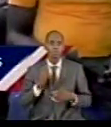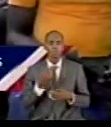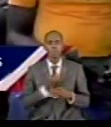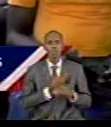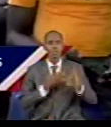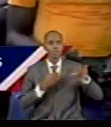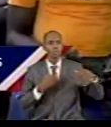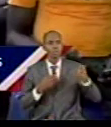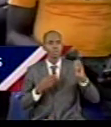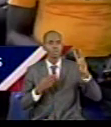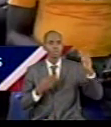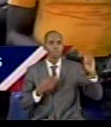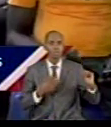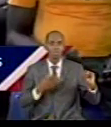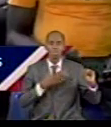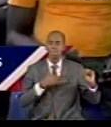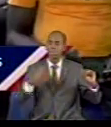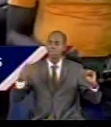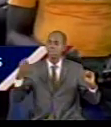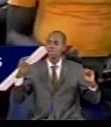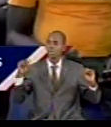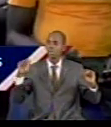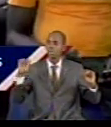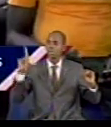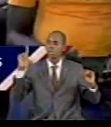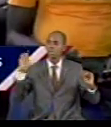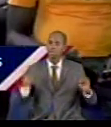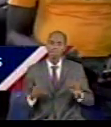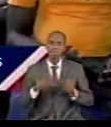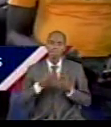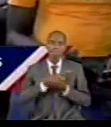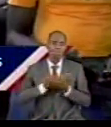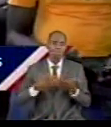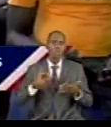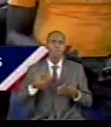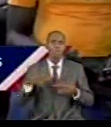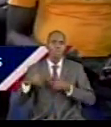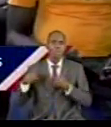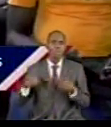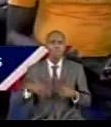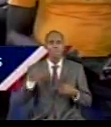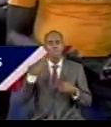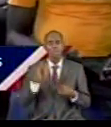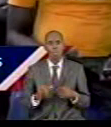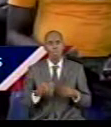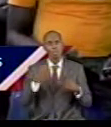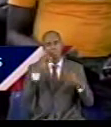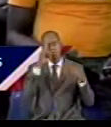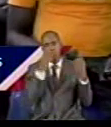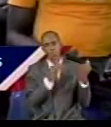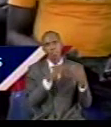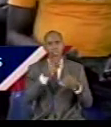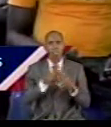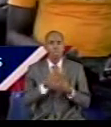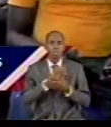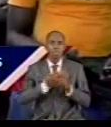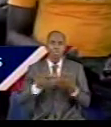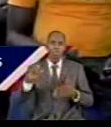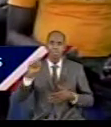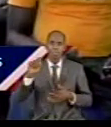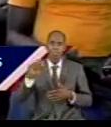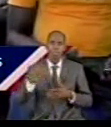Gentiles, purifying their hearts by faith. Verse 11. In verse